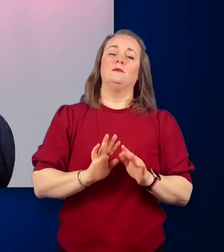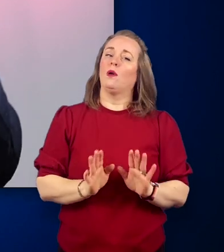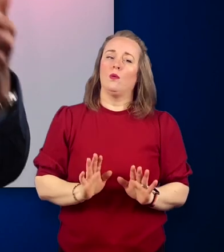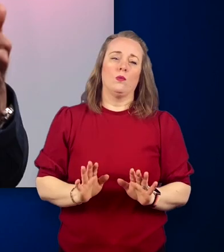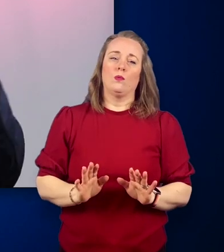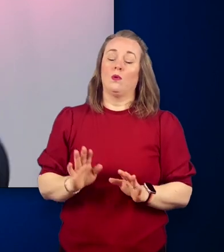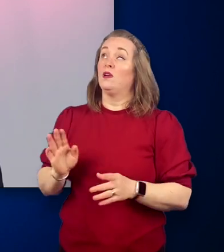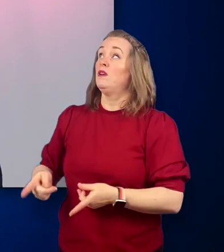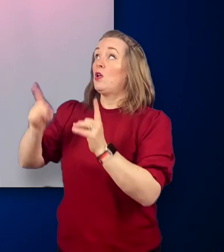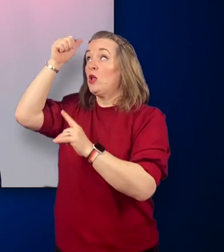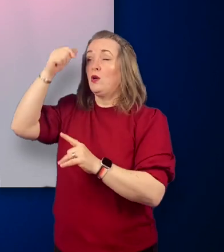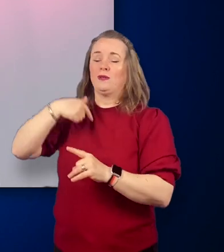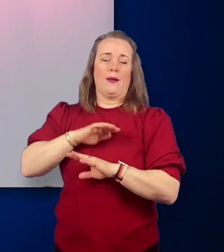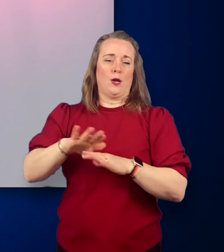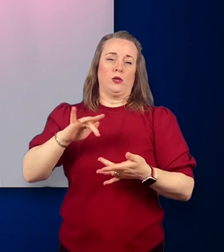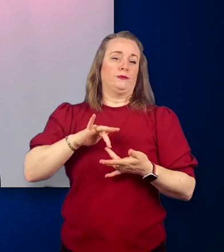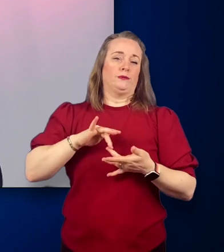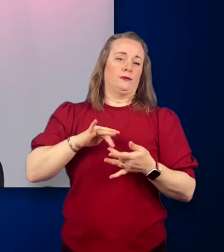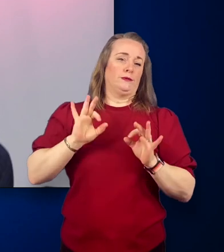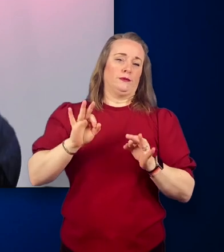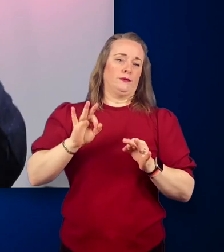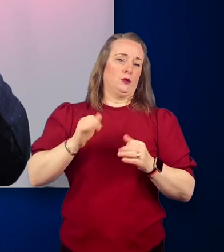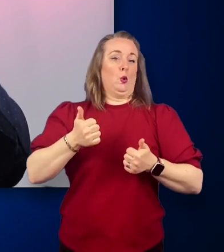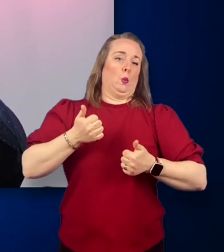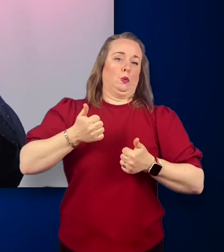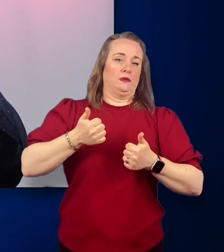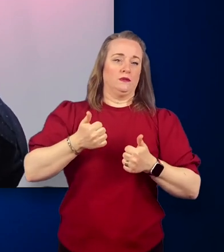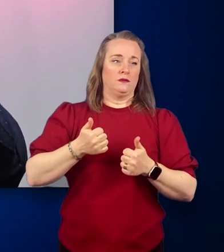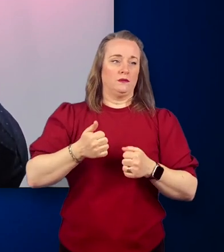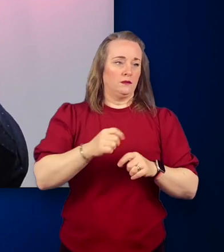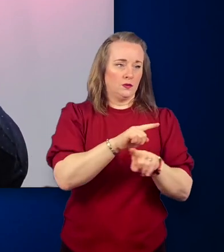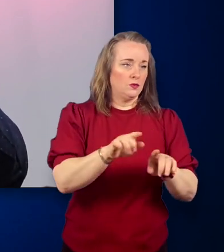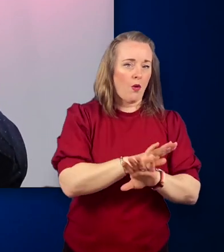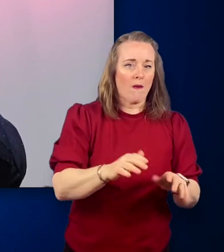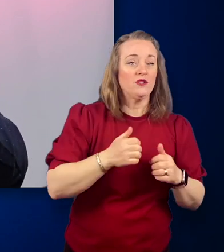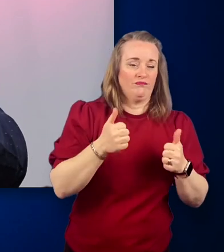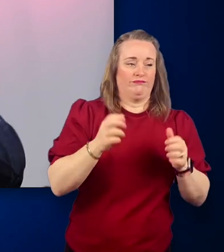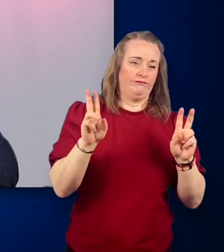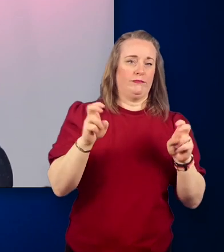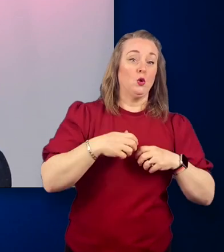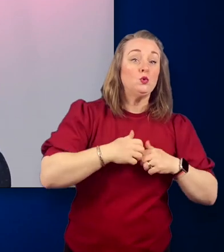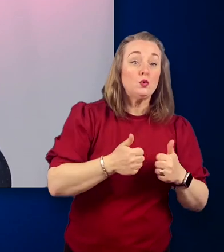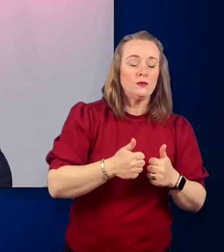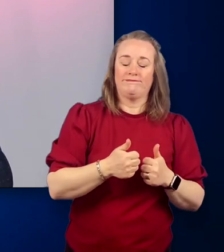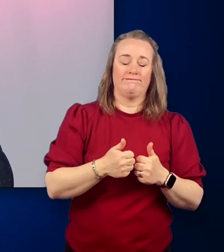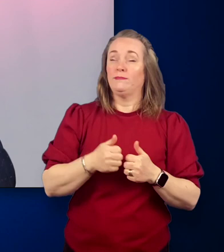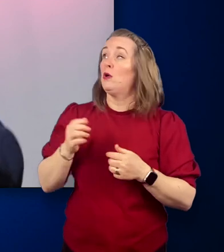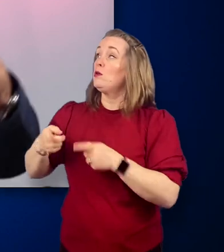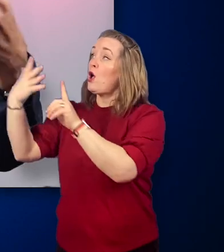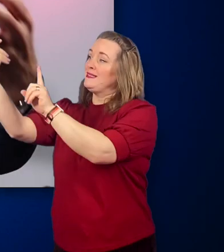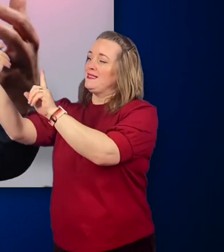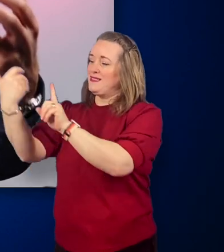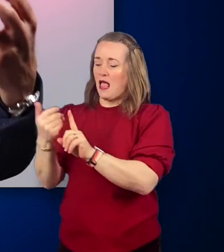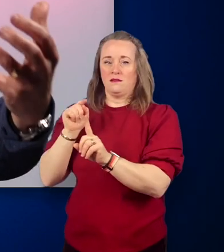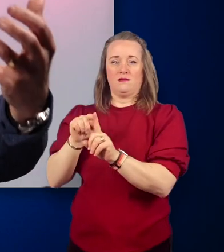God knows you're not good and I'm not good. He sent a savior, which is what we read,